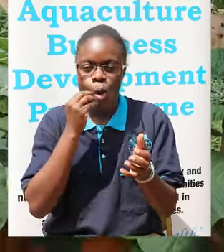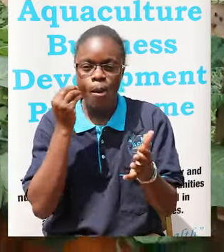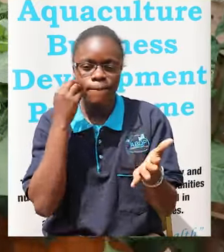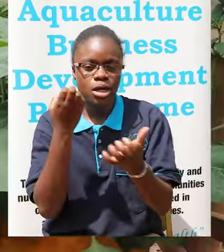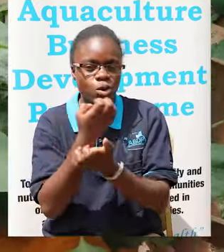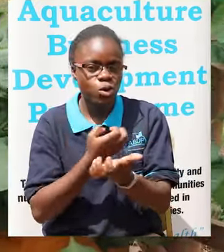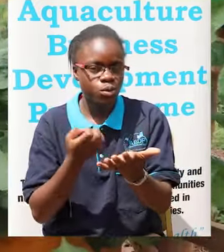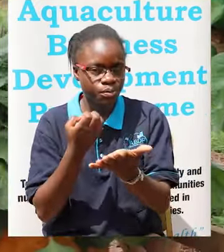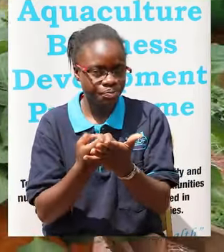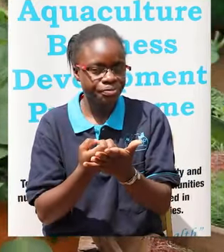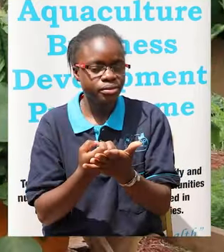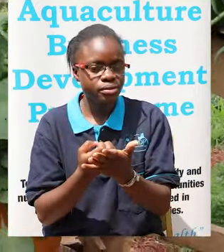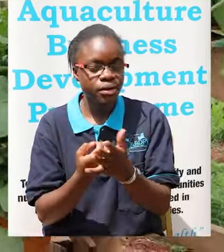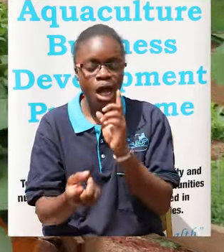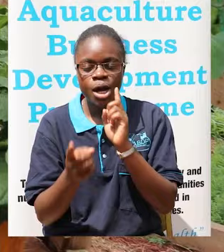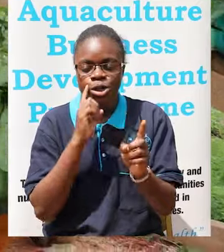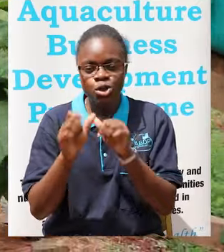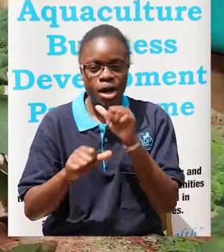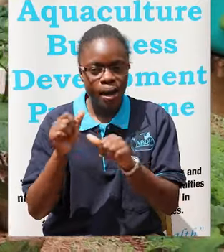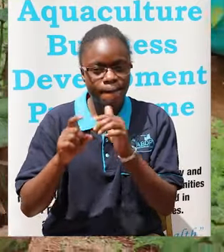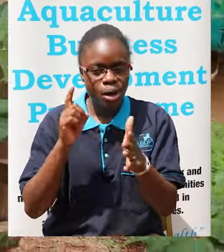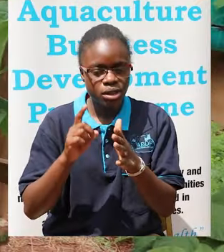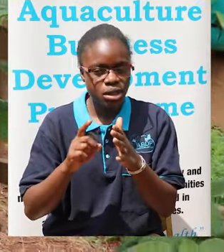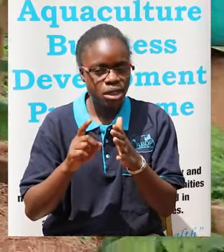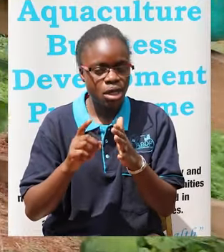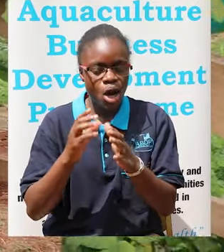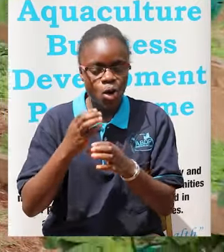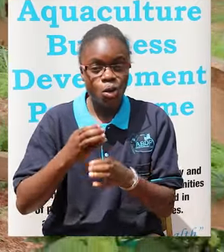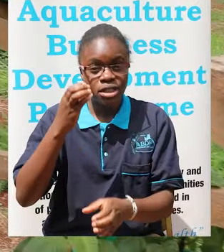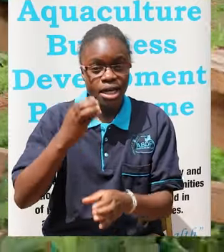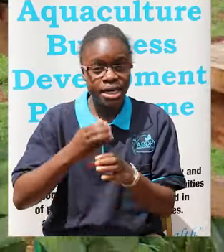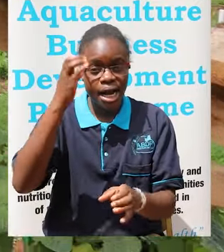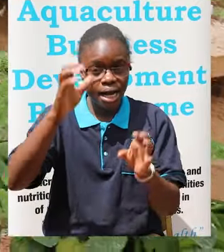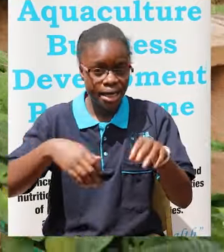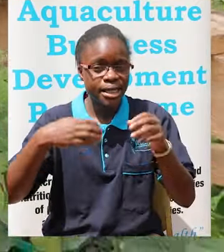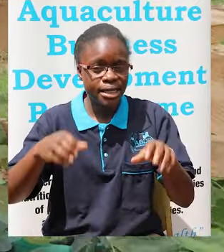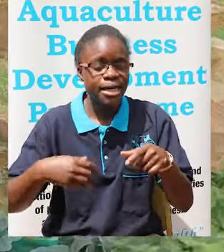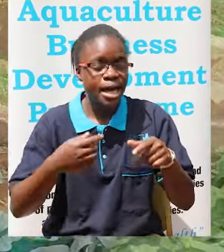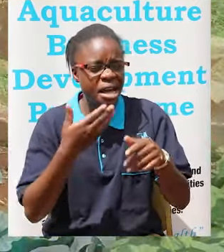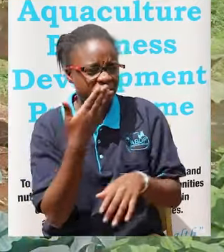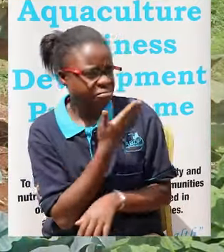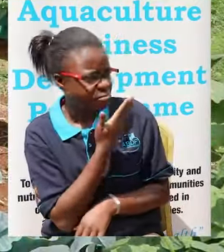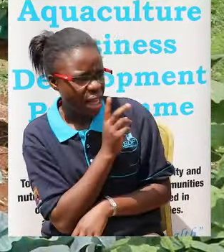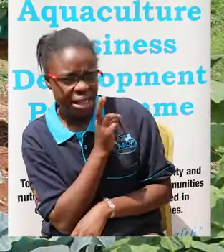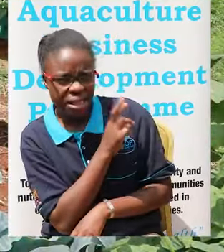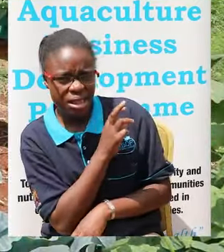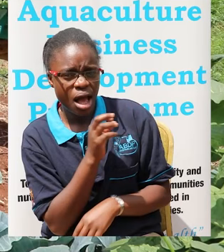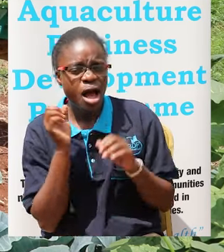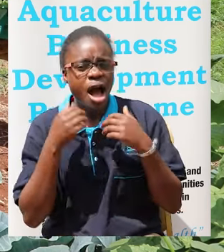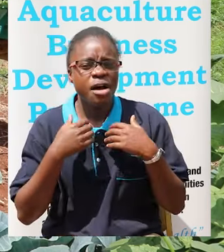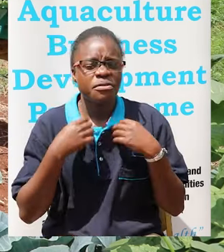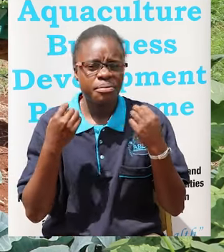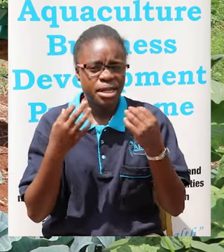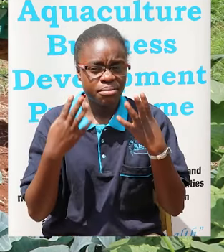We are going to talk about micro gardens or container gardens. And here I have several containers that we can use for micro